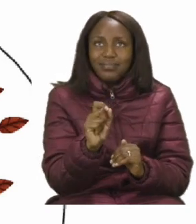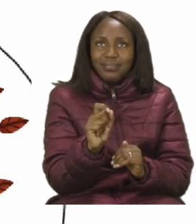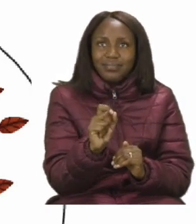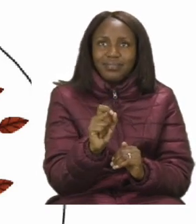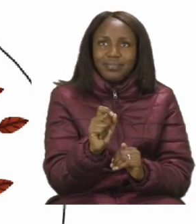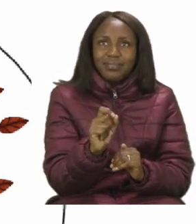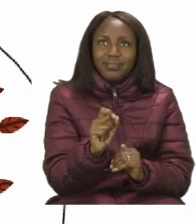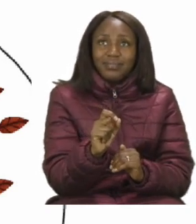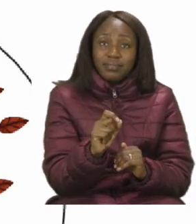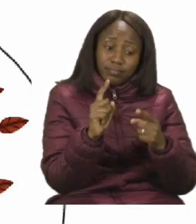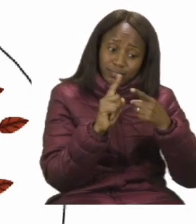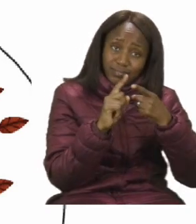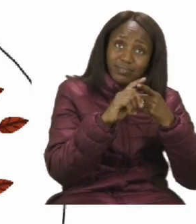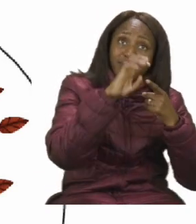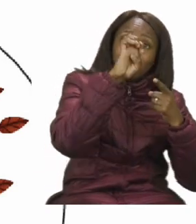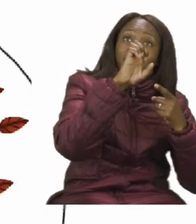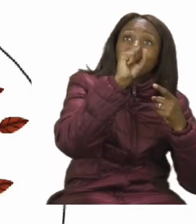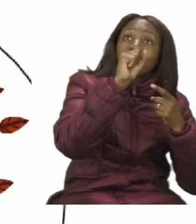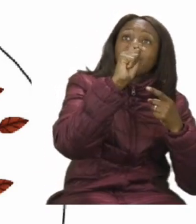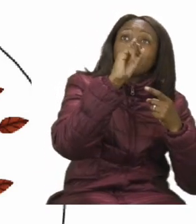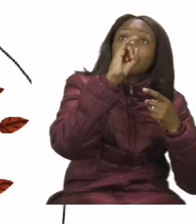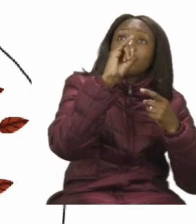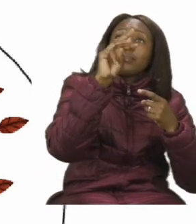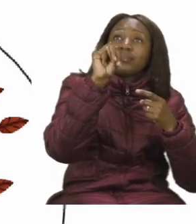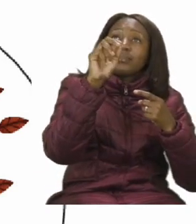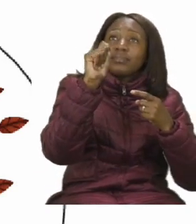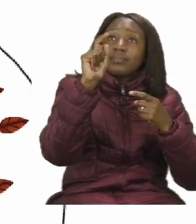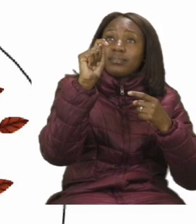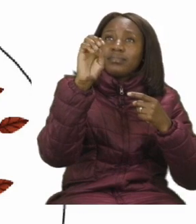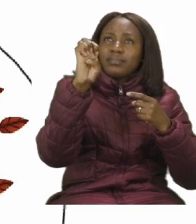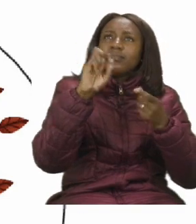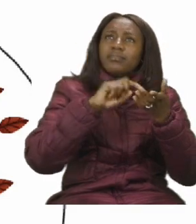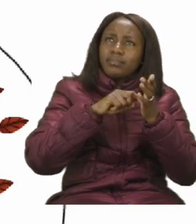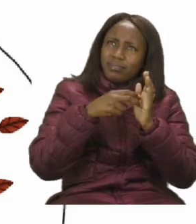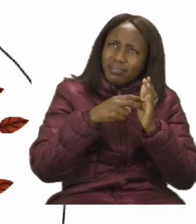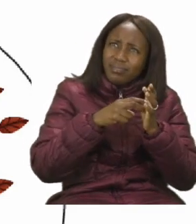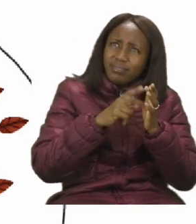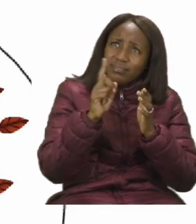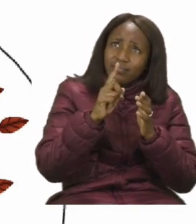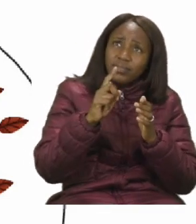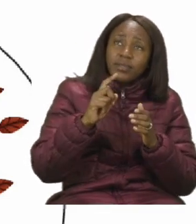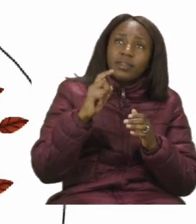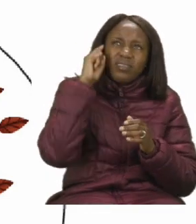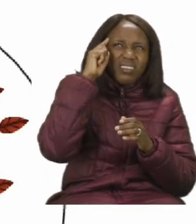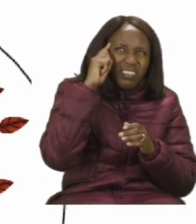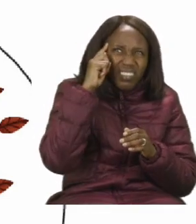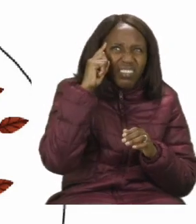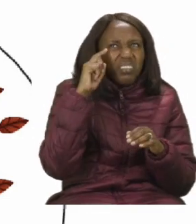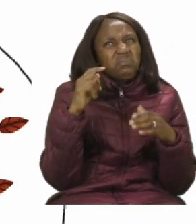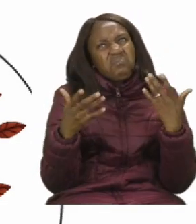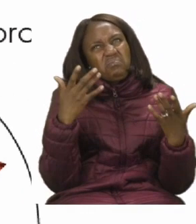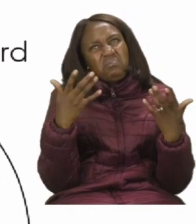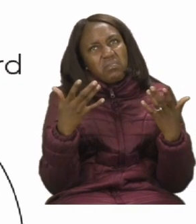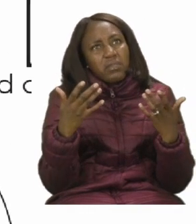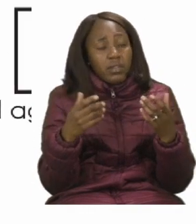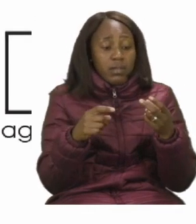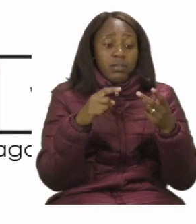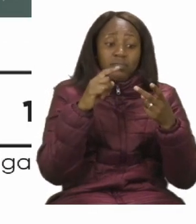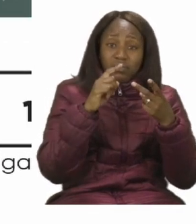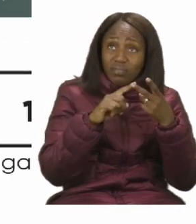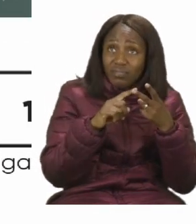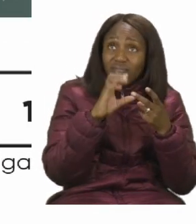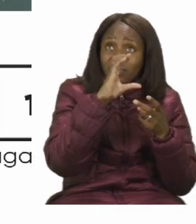you must first estimate and record. So first guess and write that amount